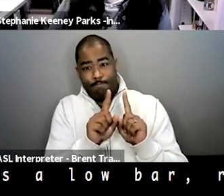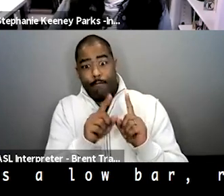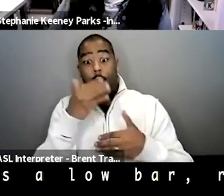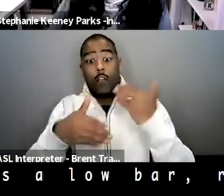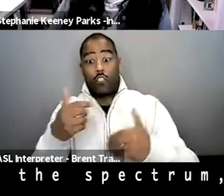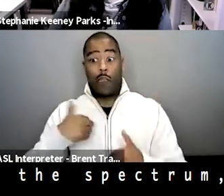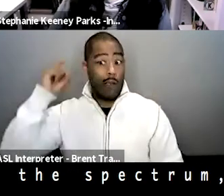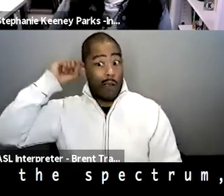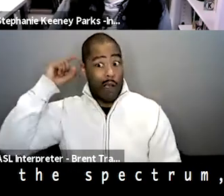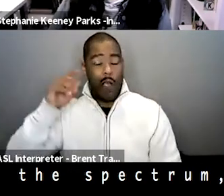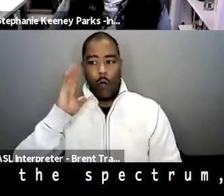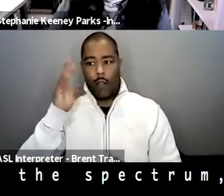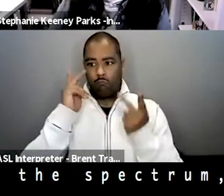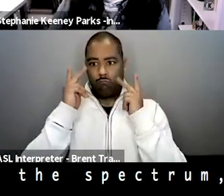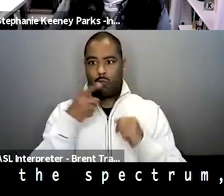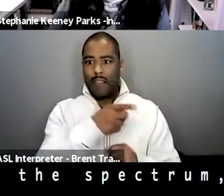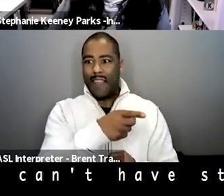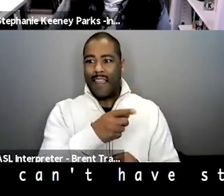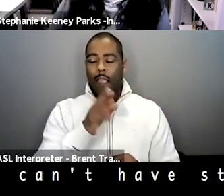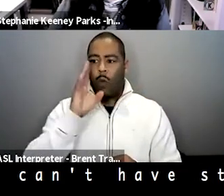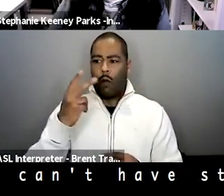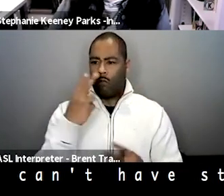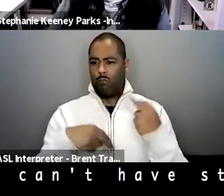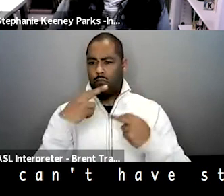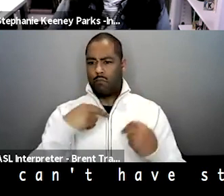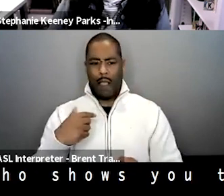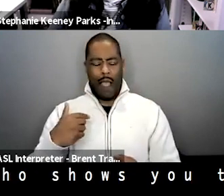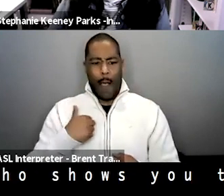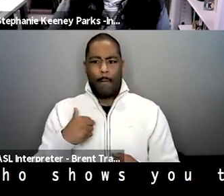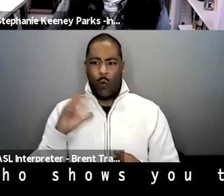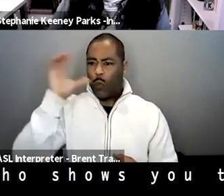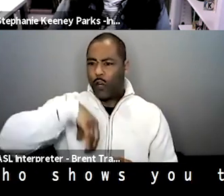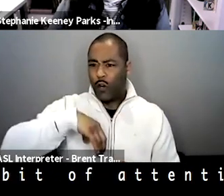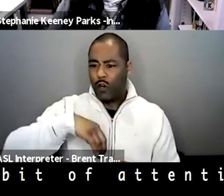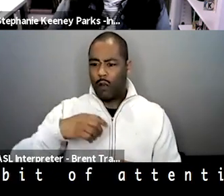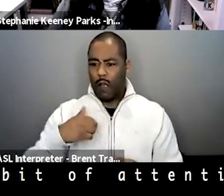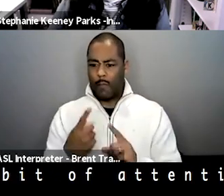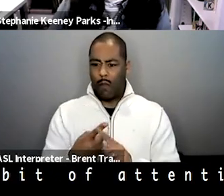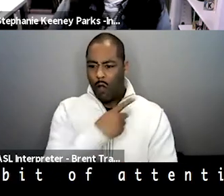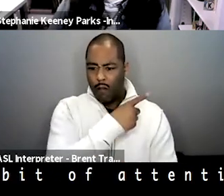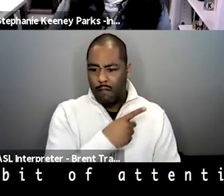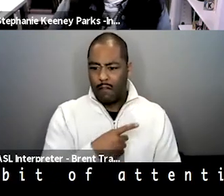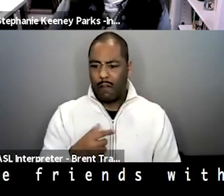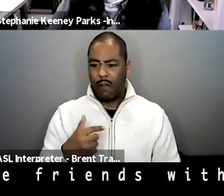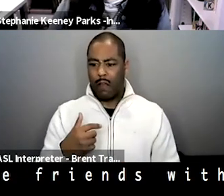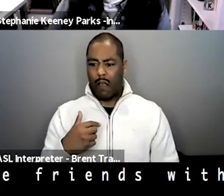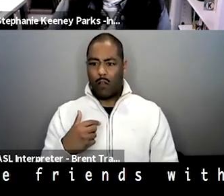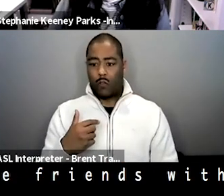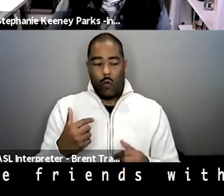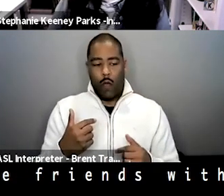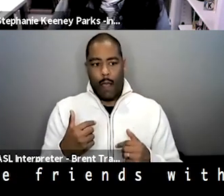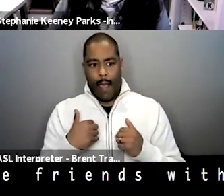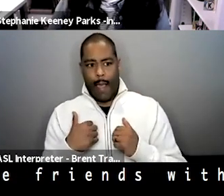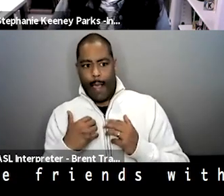me. But then that's kind of a really low bar, right? Because as people on the spectrum, we're often taught that we can't have standards. Anybody shows you the littlest bit